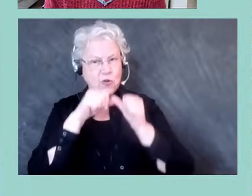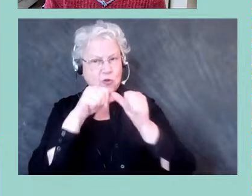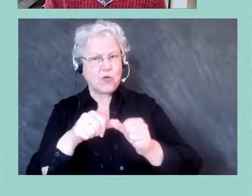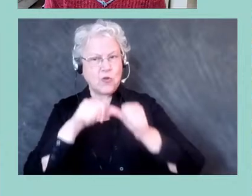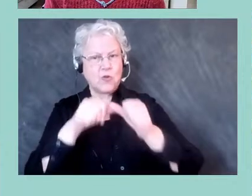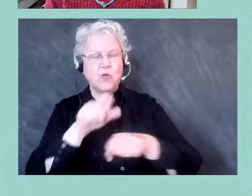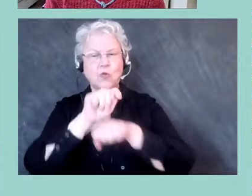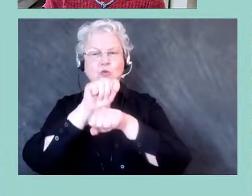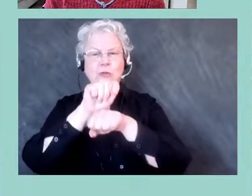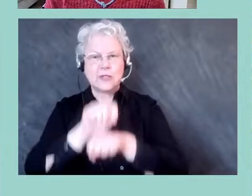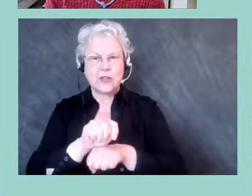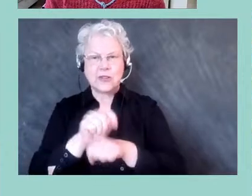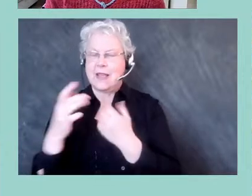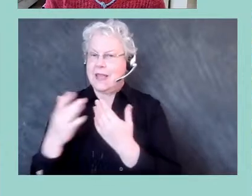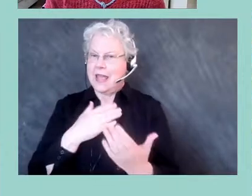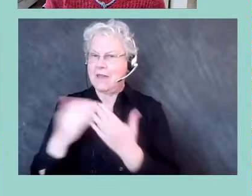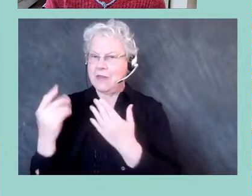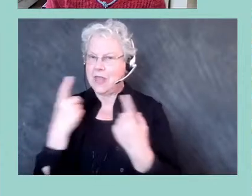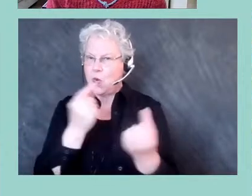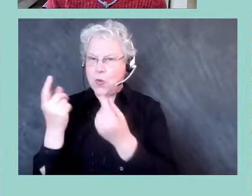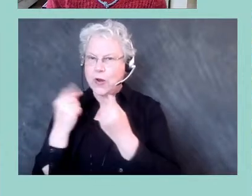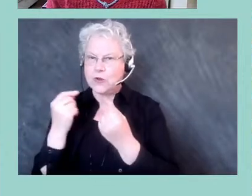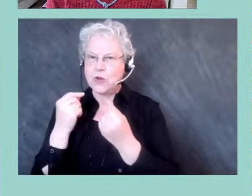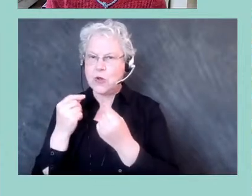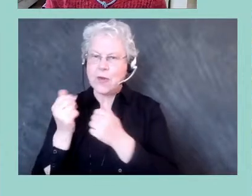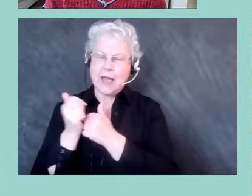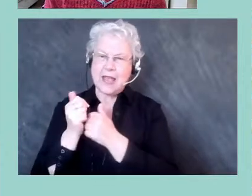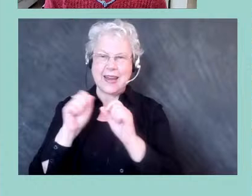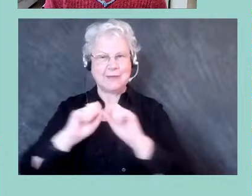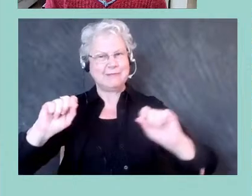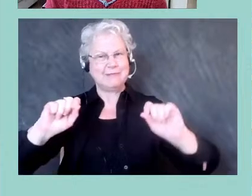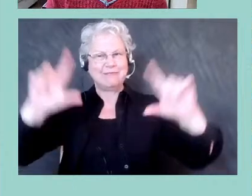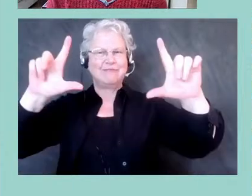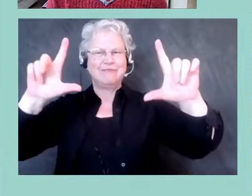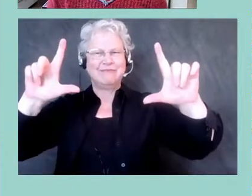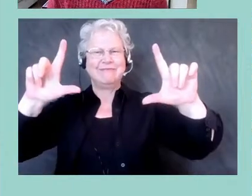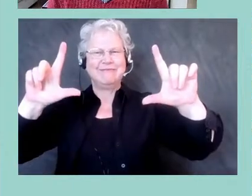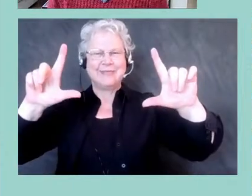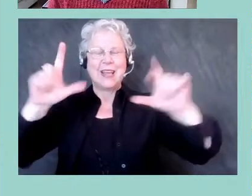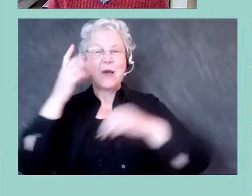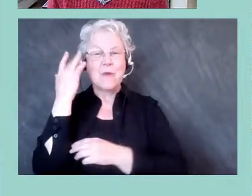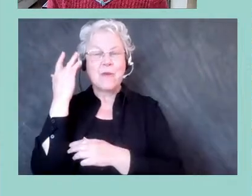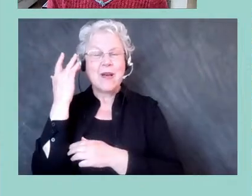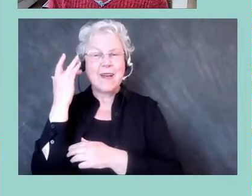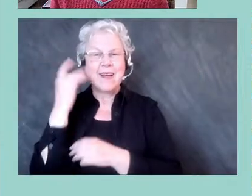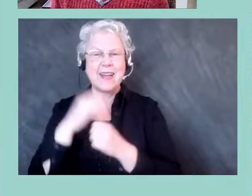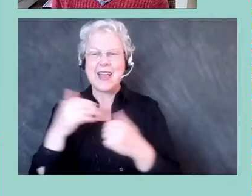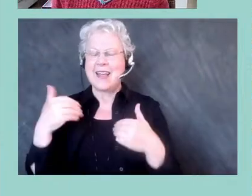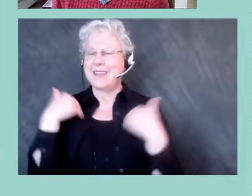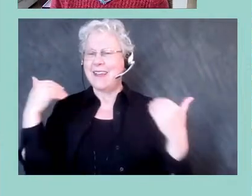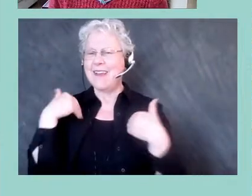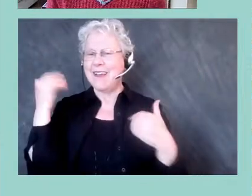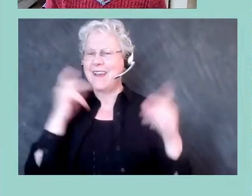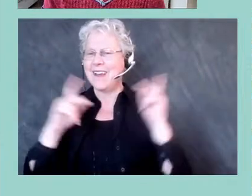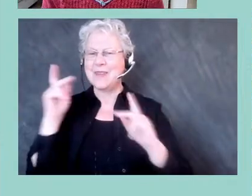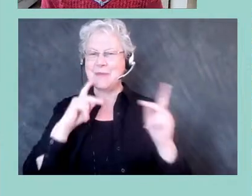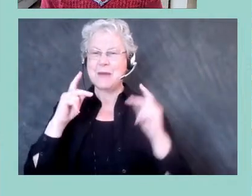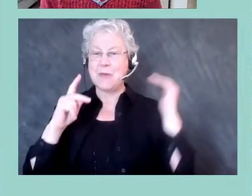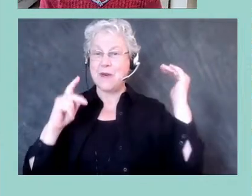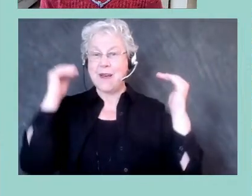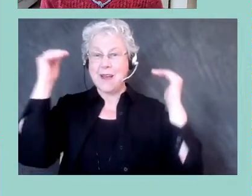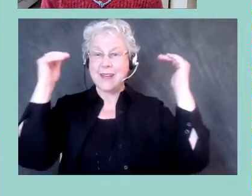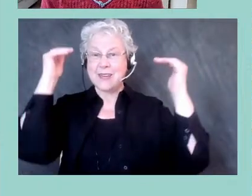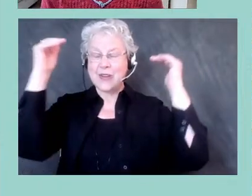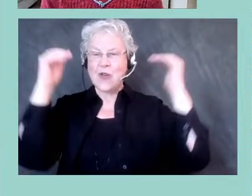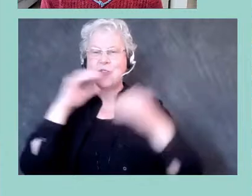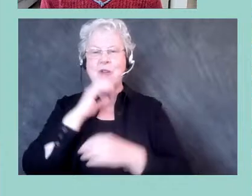in a totally distanced way, because of the many young people, adults, and elders who have come before